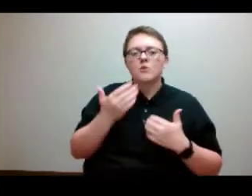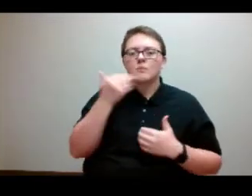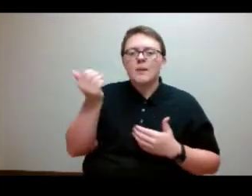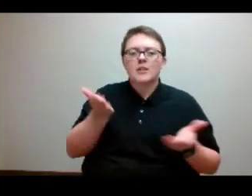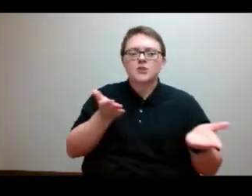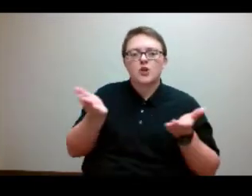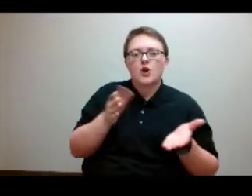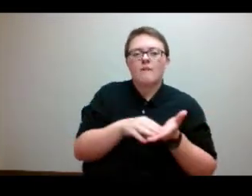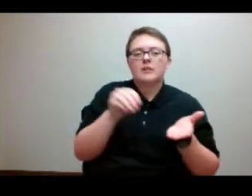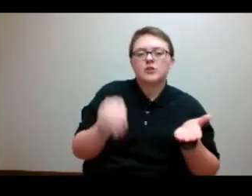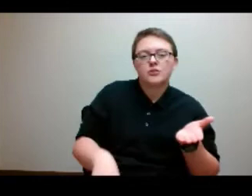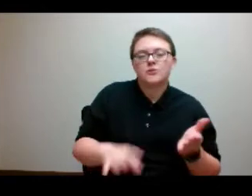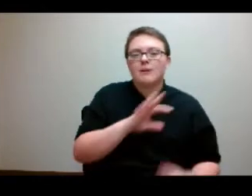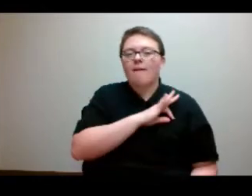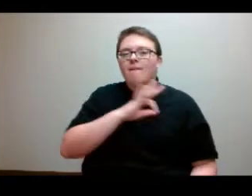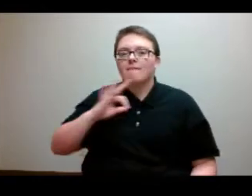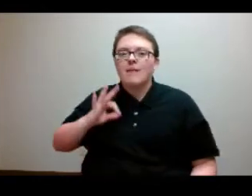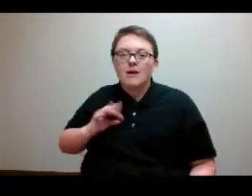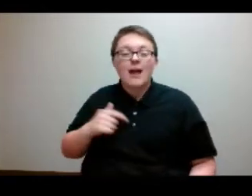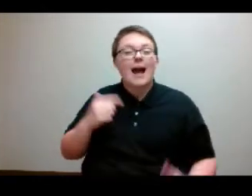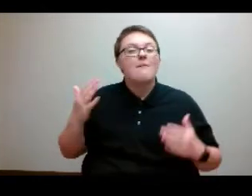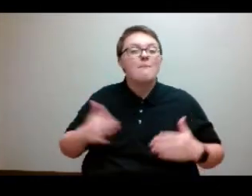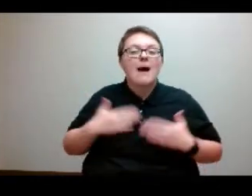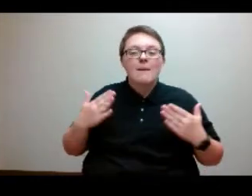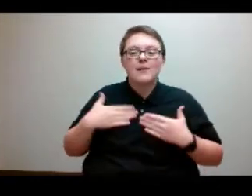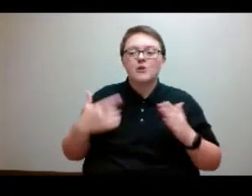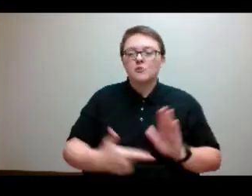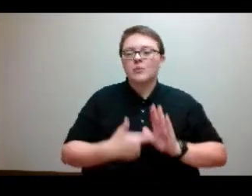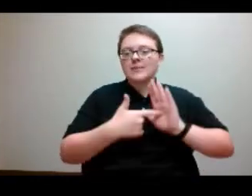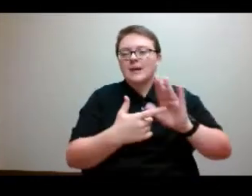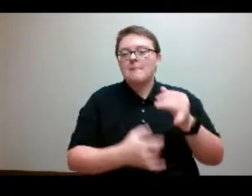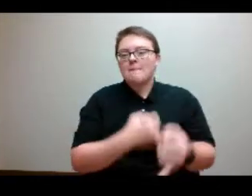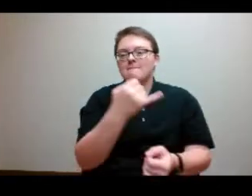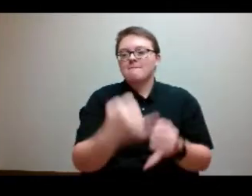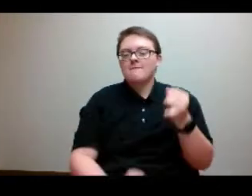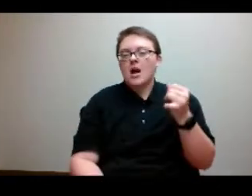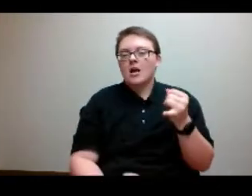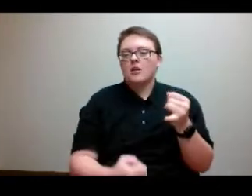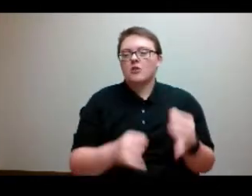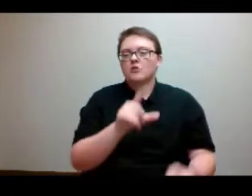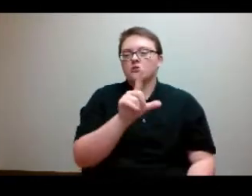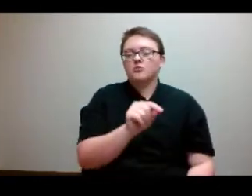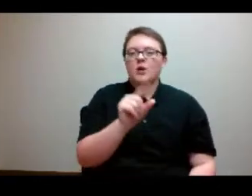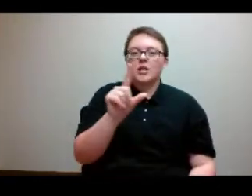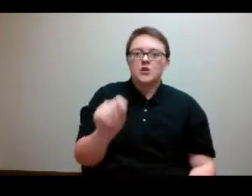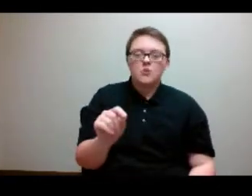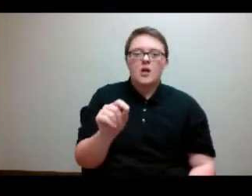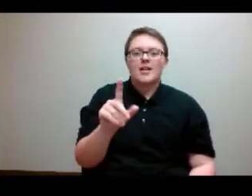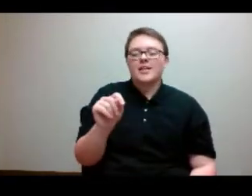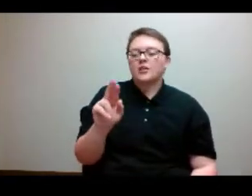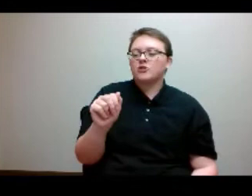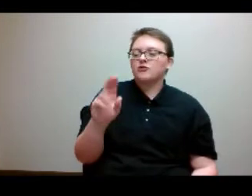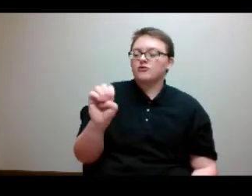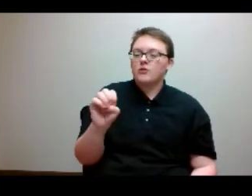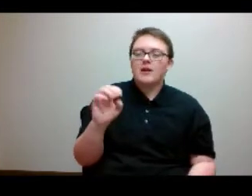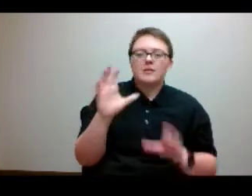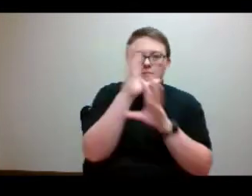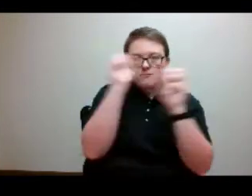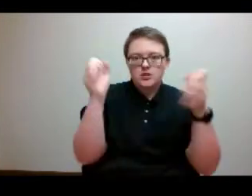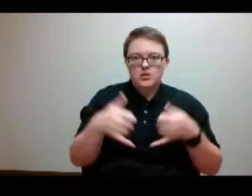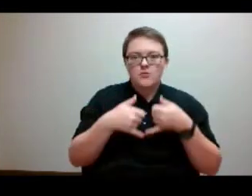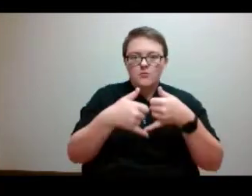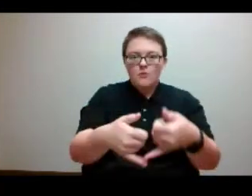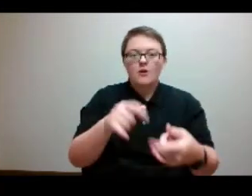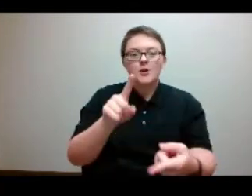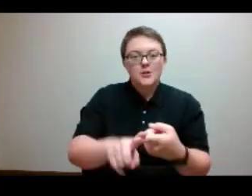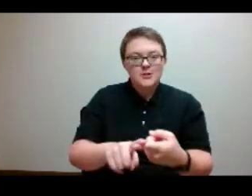am happy to present our final 2020 Trace President's Award to Mr.